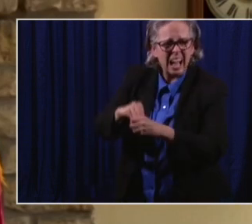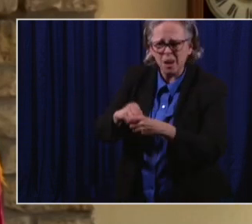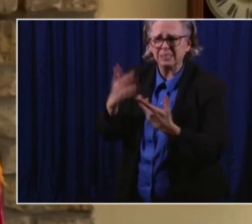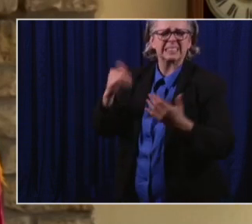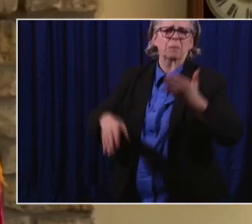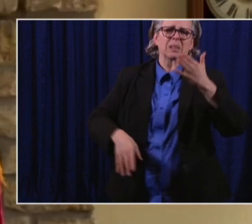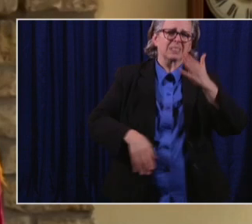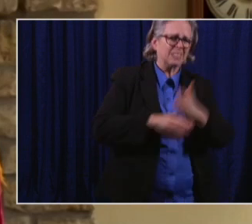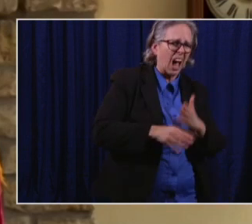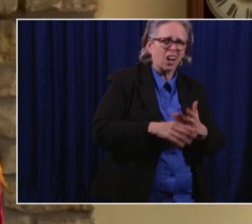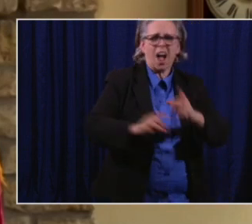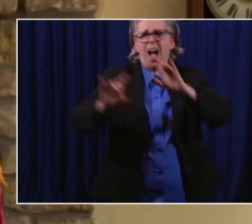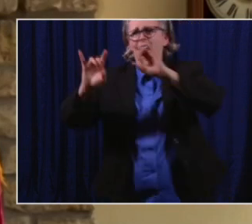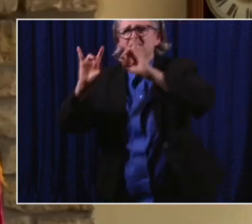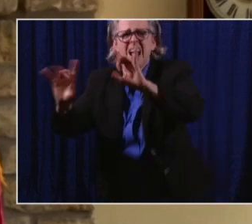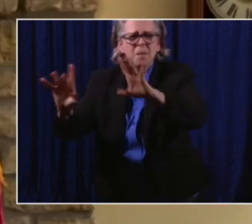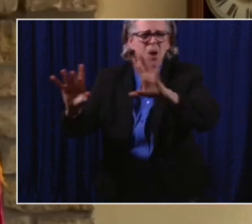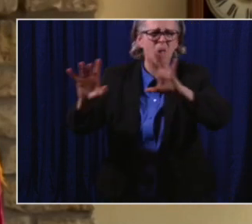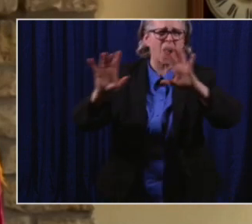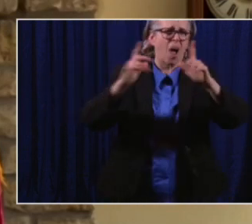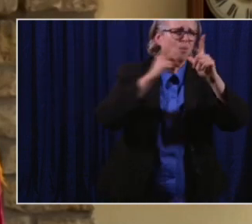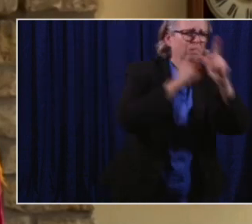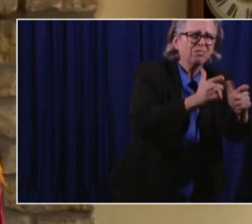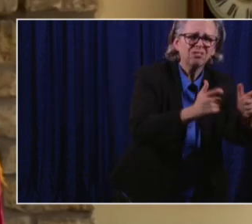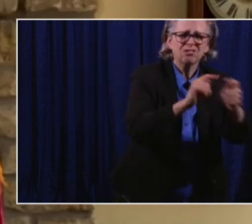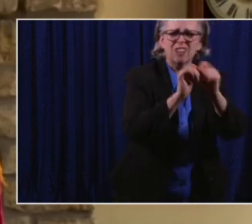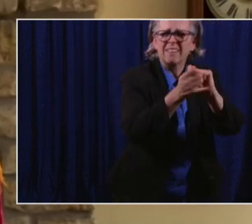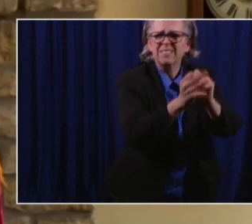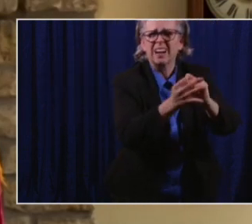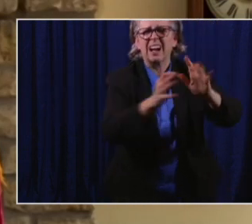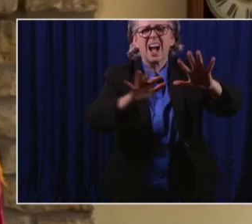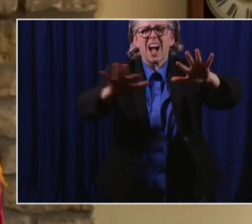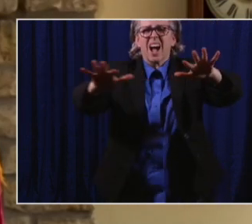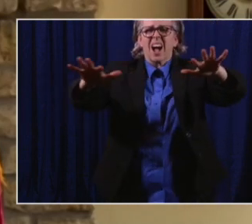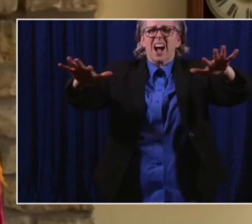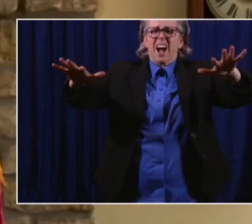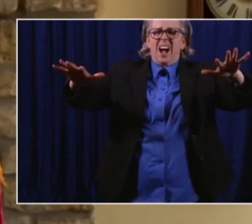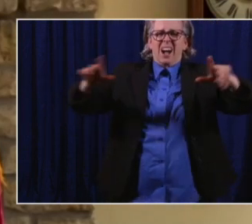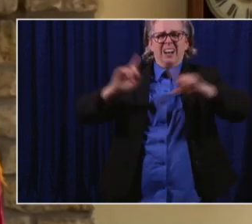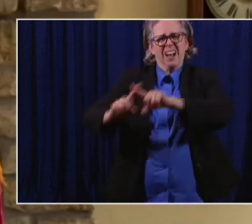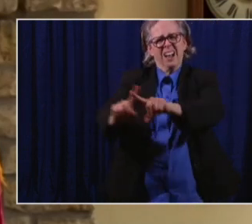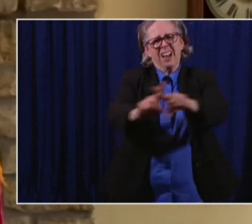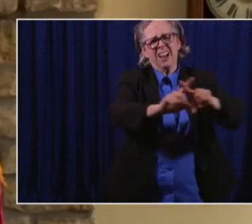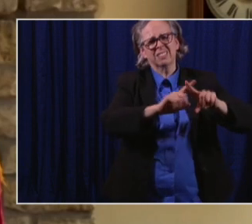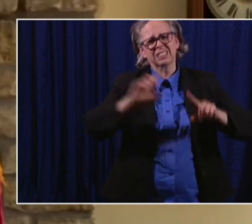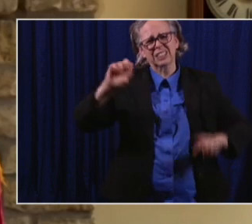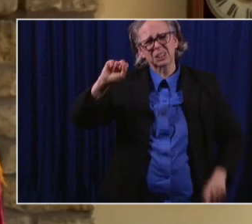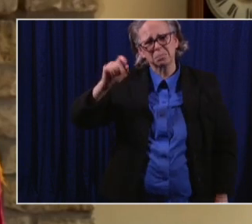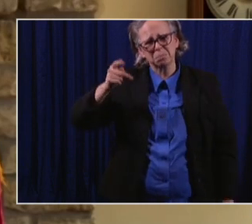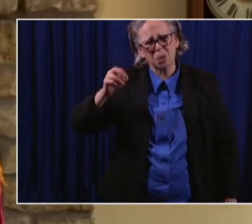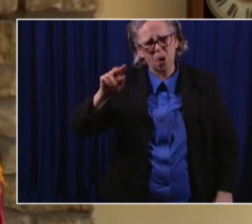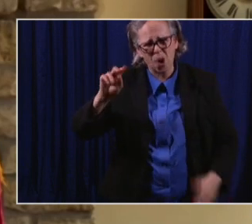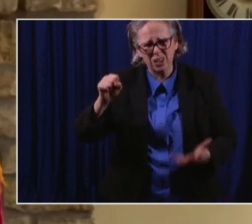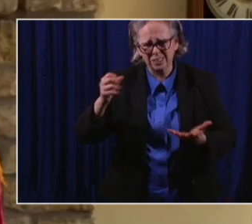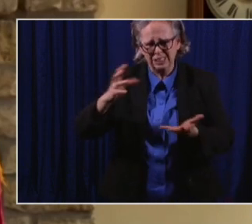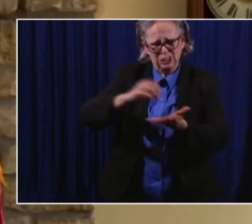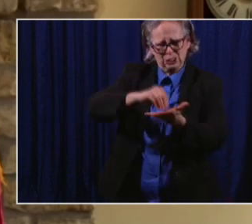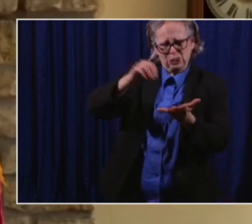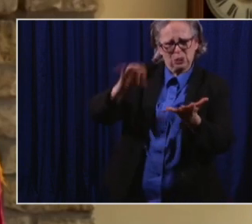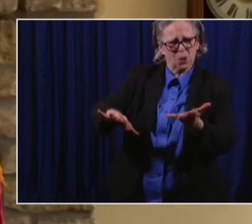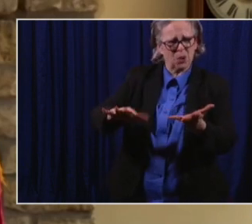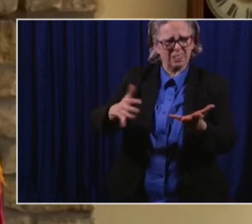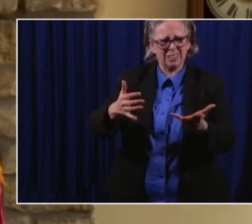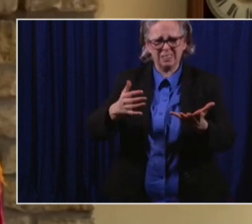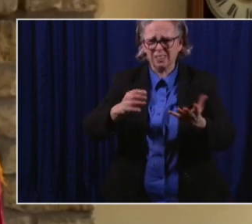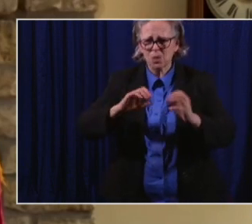players. Goes out to a student who's in drama, a student who is wants